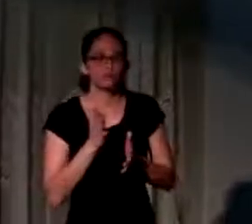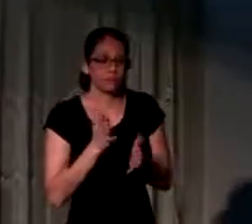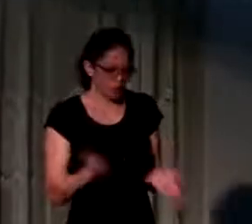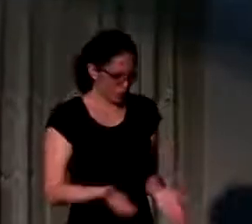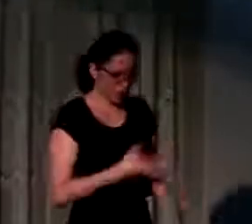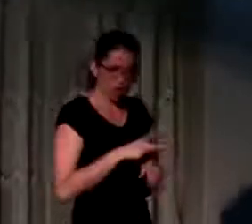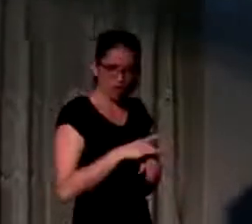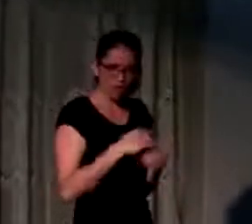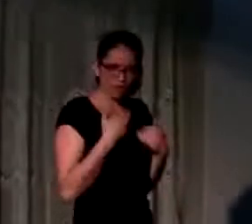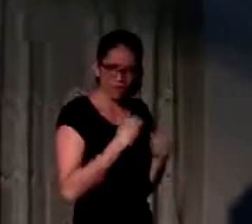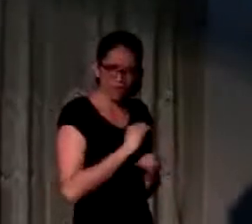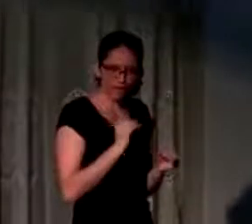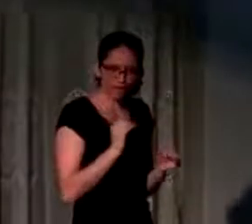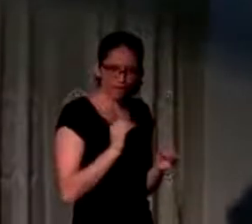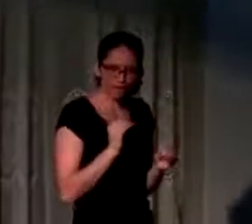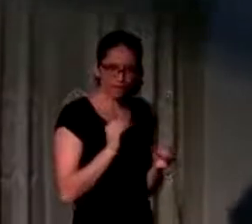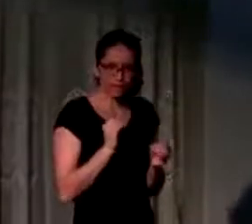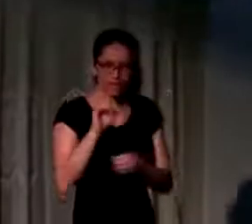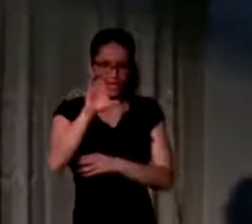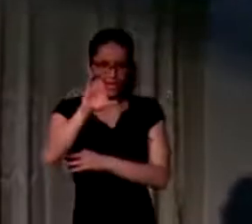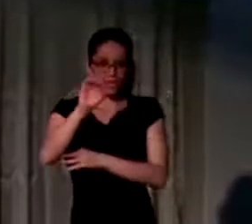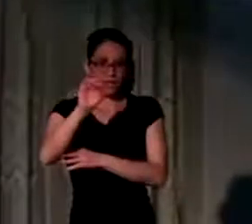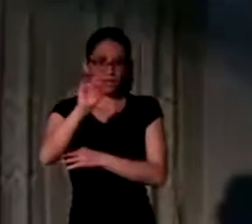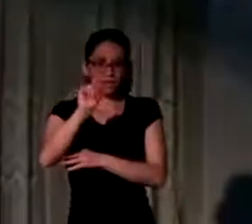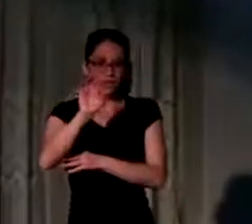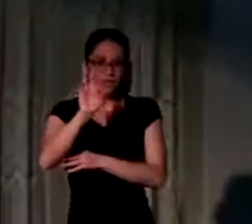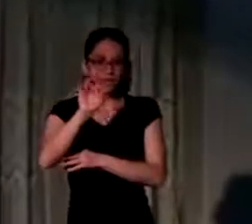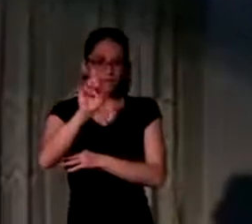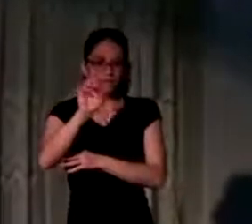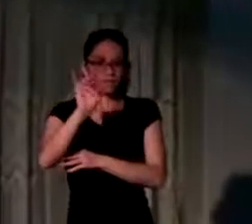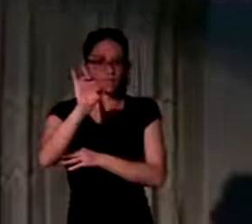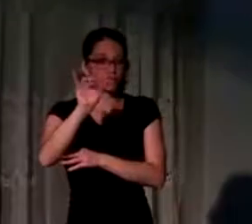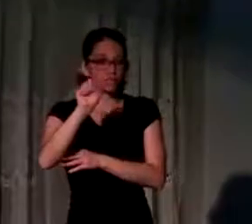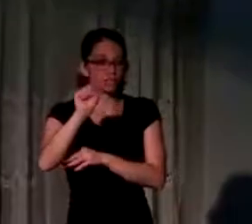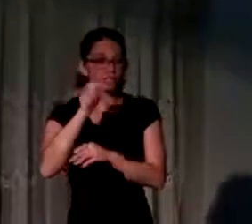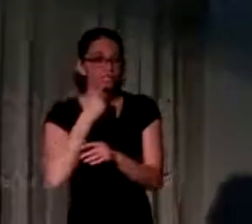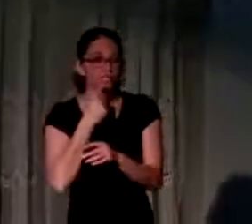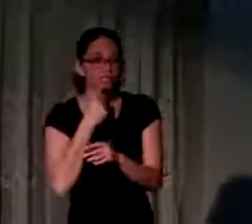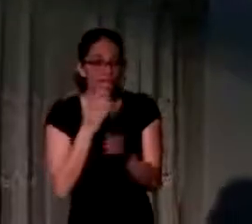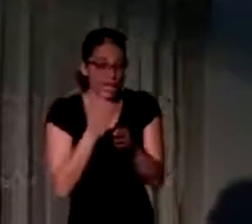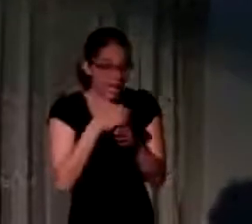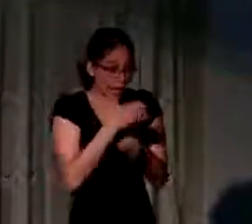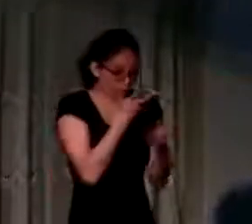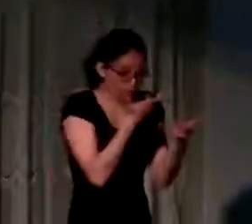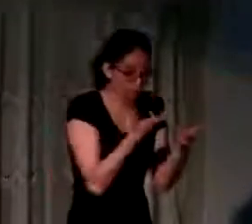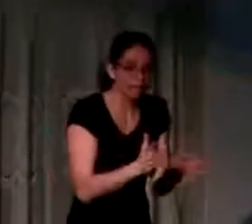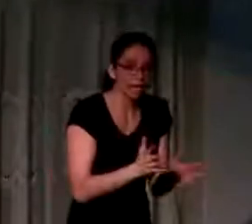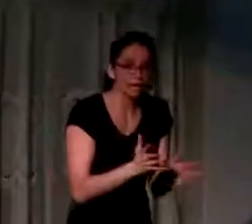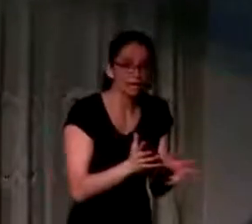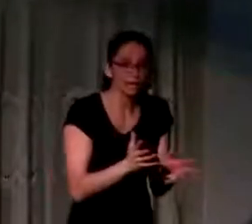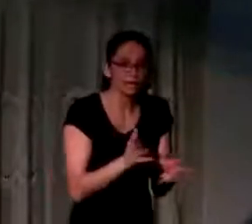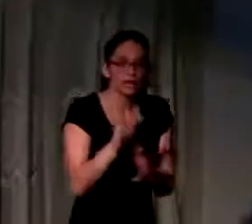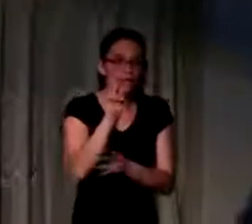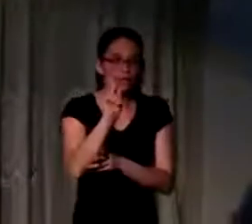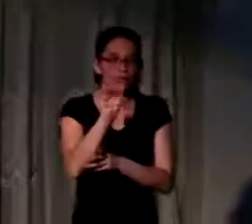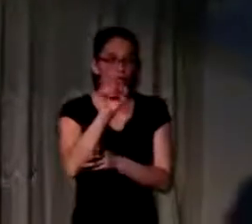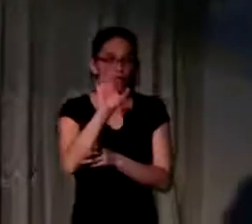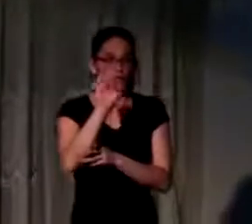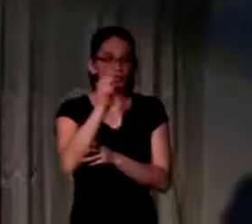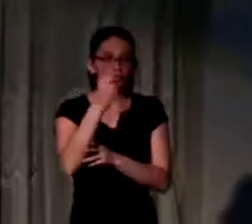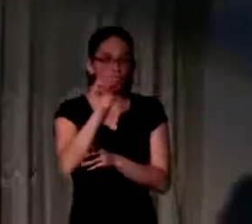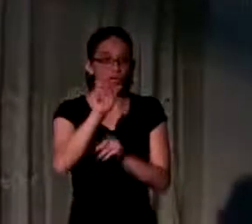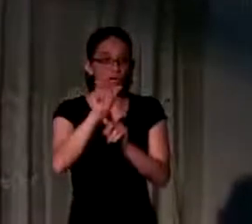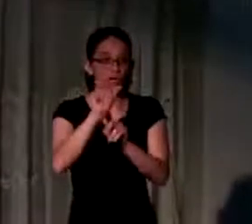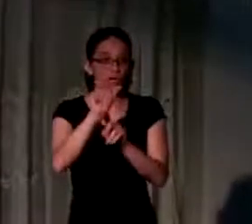Confucius, wait. It'll all come clear after you're dead. Krishna, wait till death, and then you'll know.